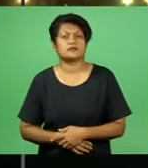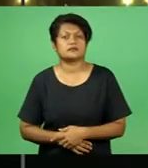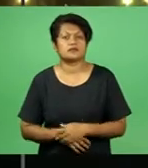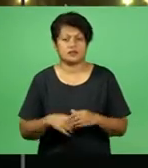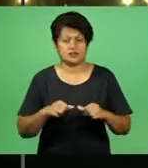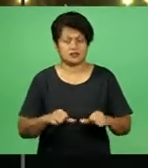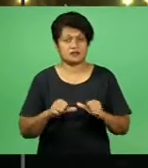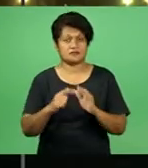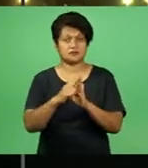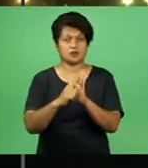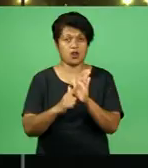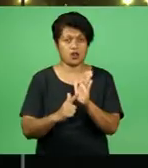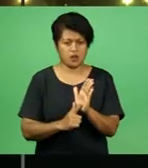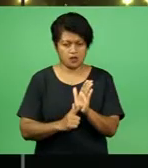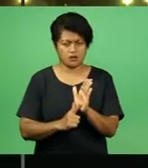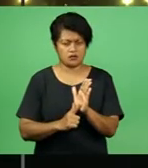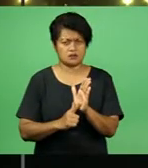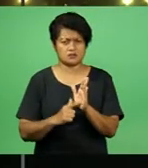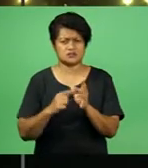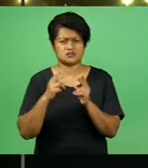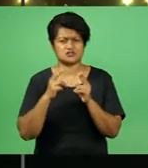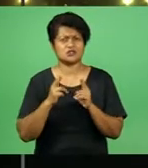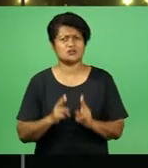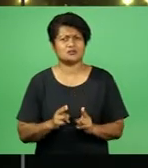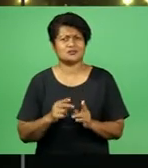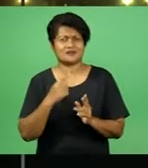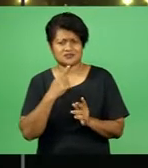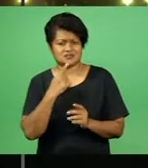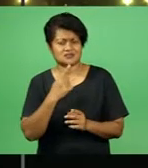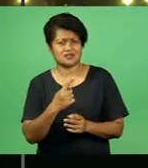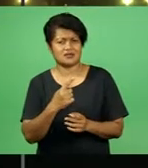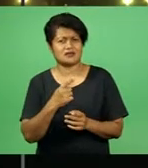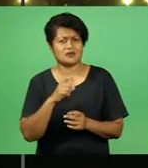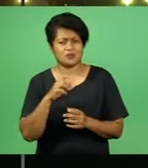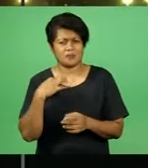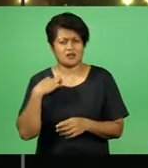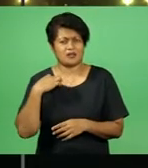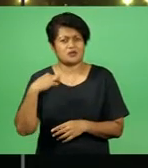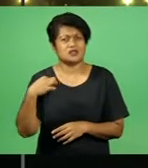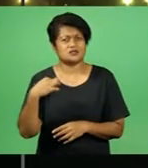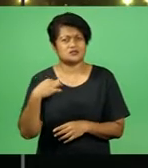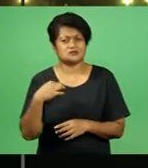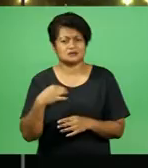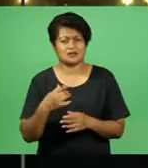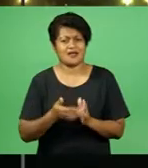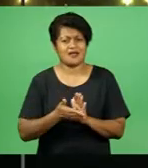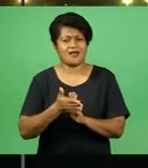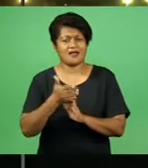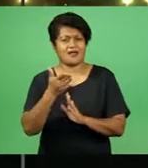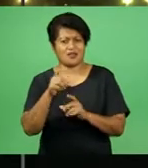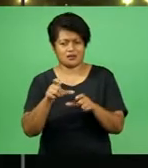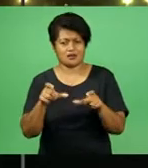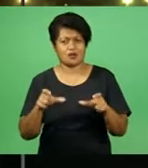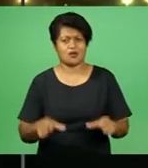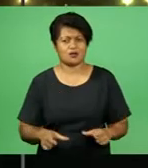The defense lawyer in an alleged human trafficking case will make an application for the High Court judge currently presiding over the case to